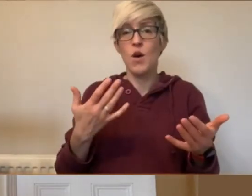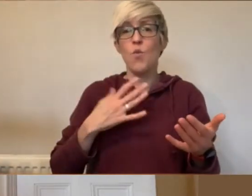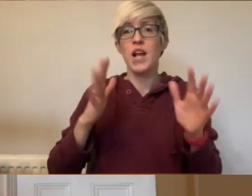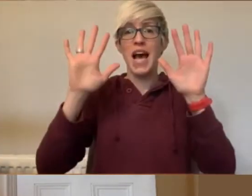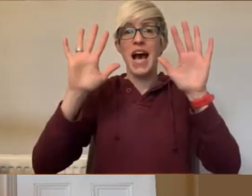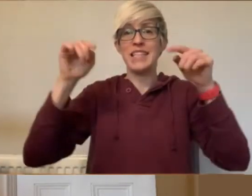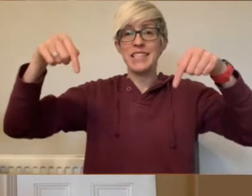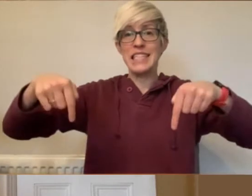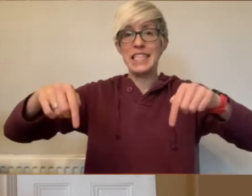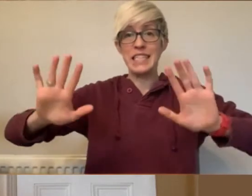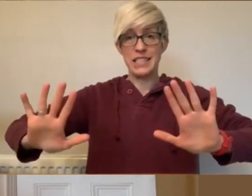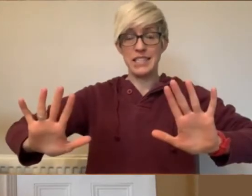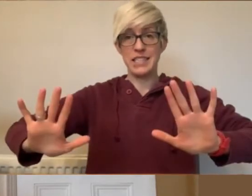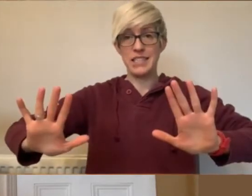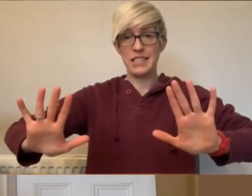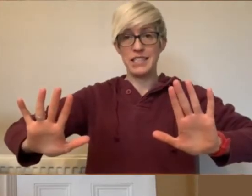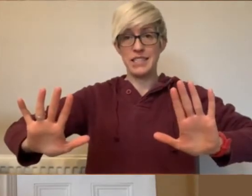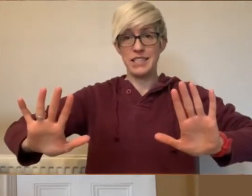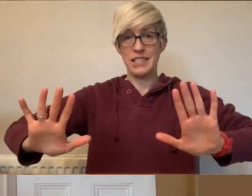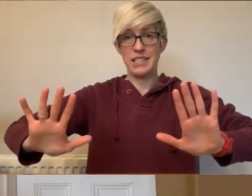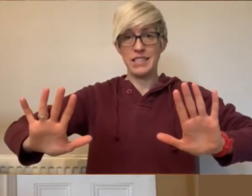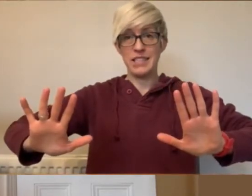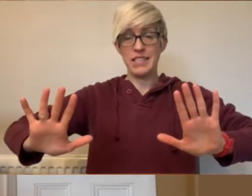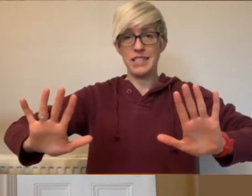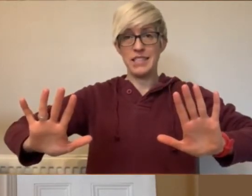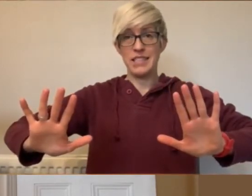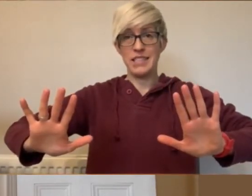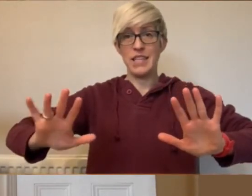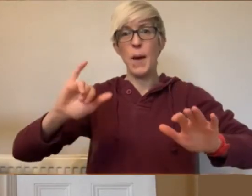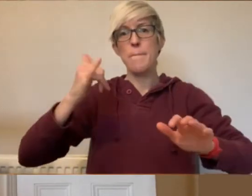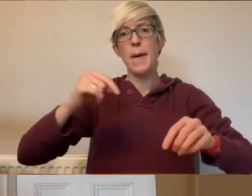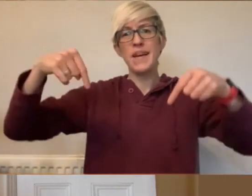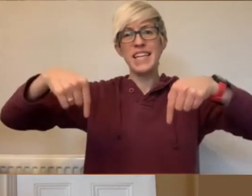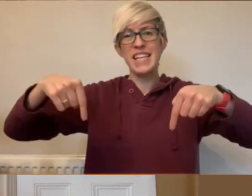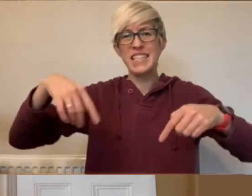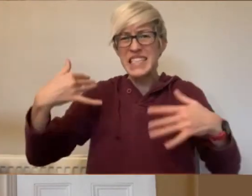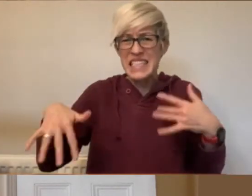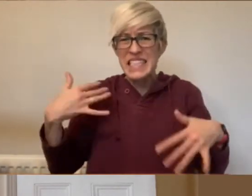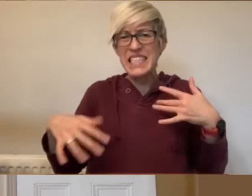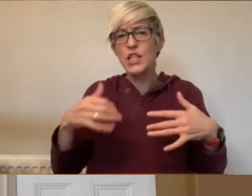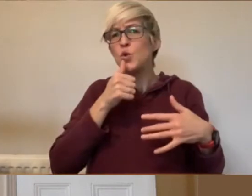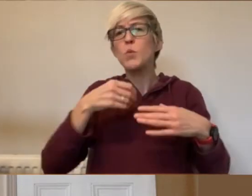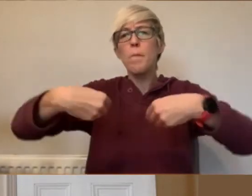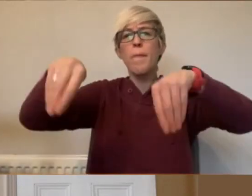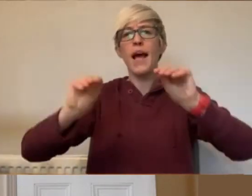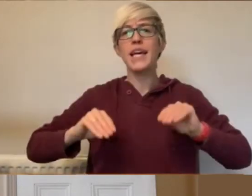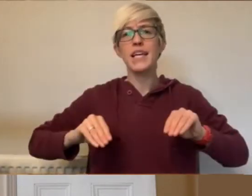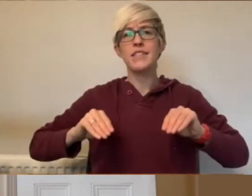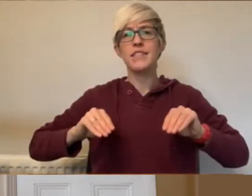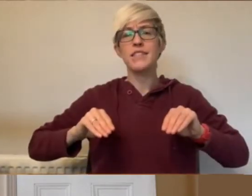going to come onto hands and knees. If you have sensitive knees, you might want to have a